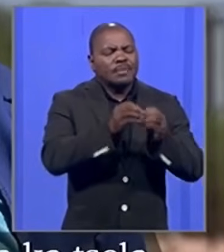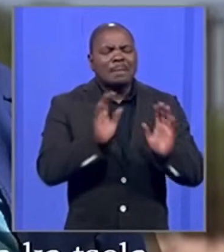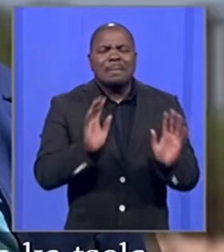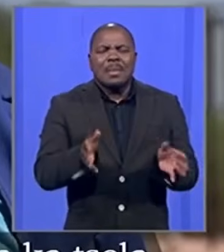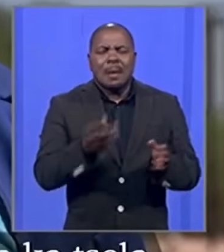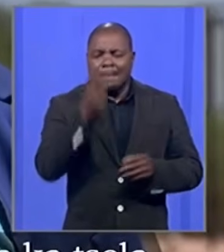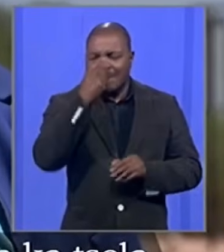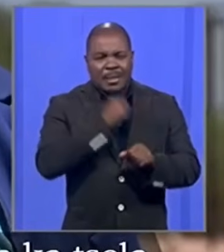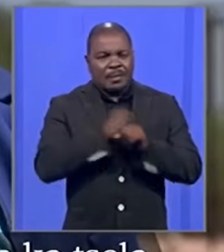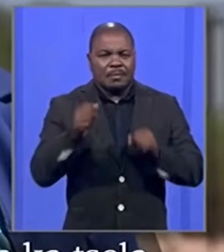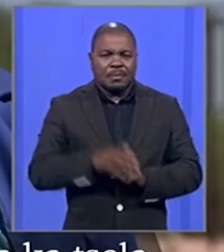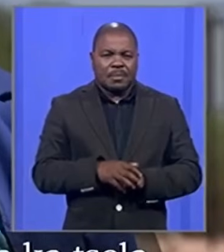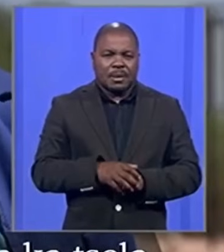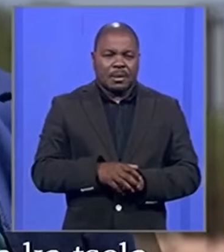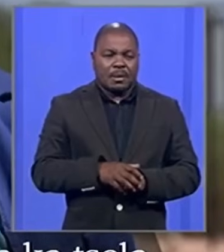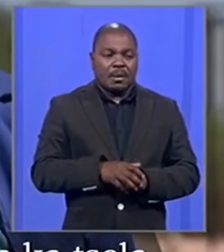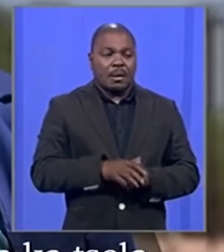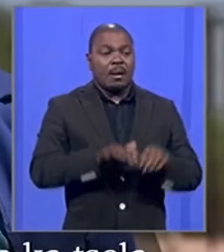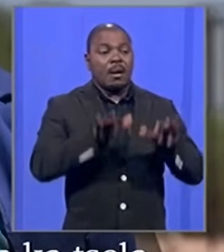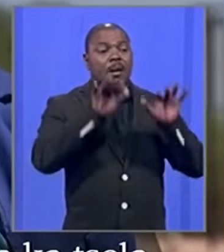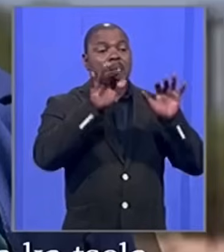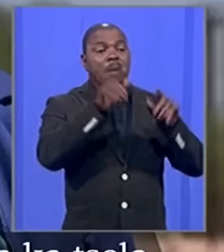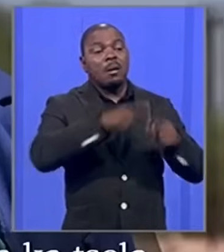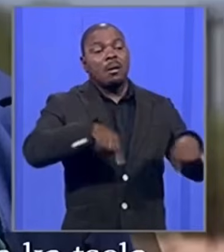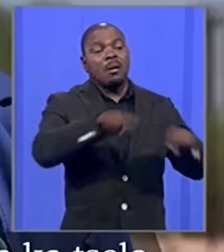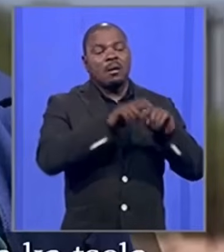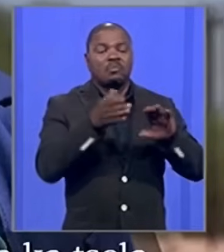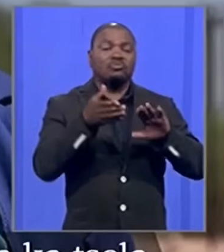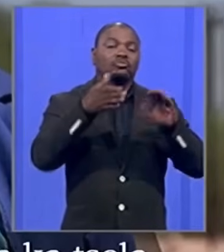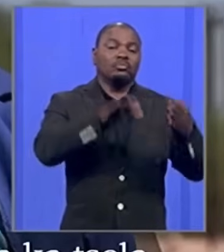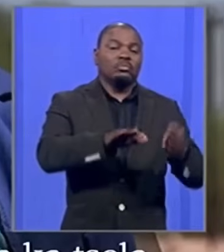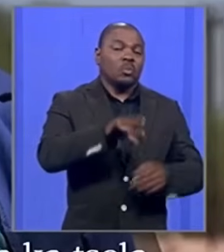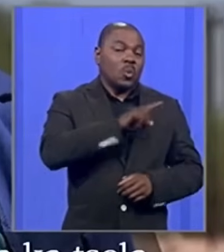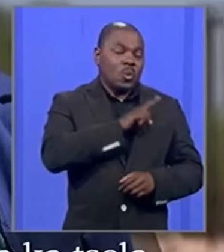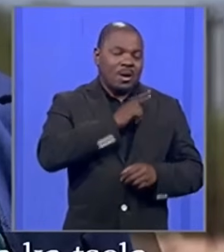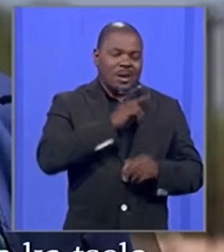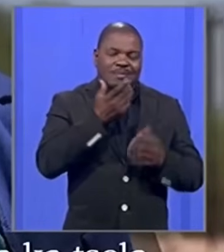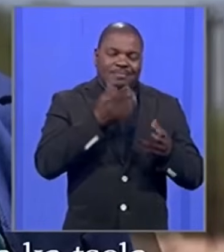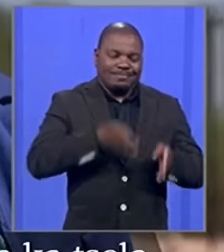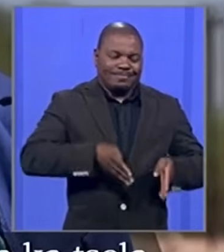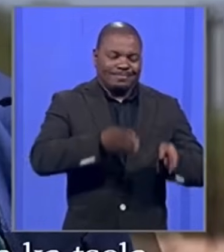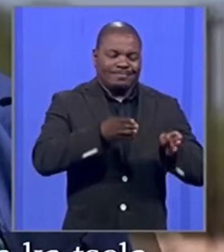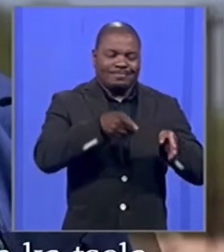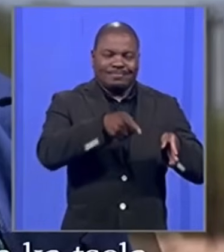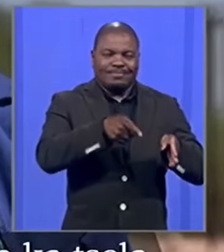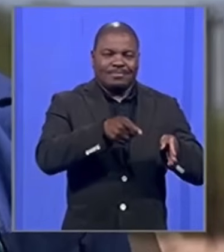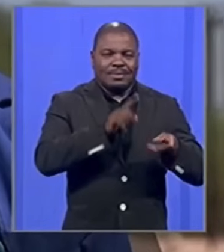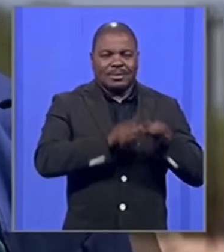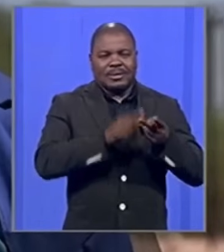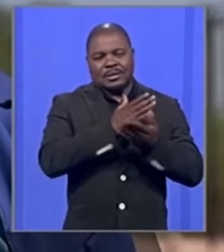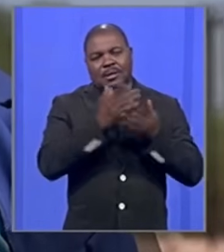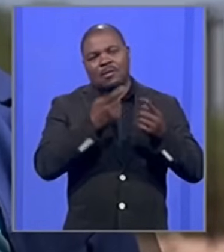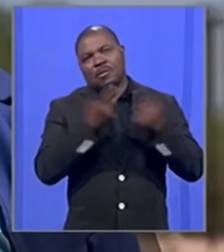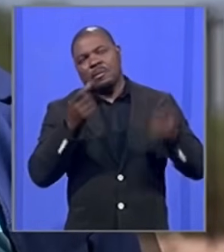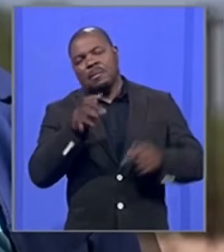ba latlhile maphelo ka baka la tsela le ba bangwe le ba ba tswang ko bo madibeng ba